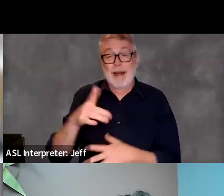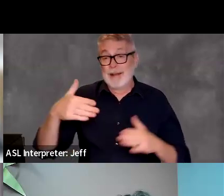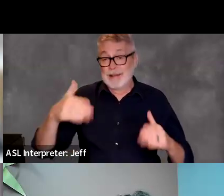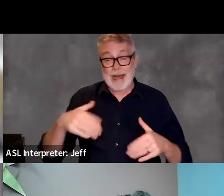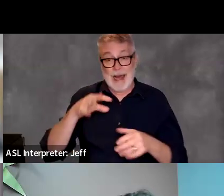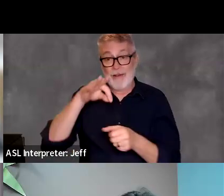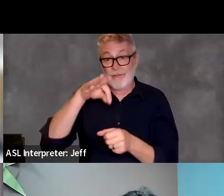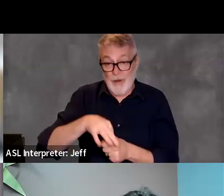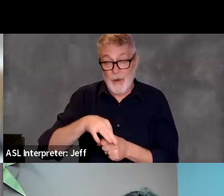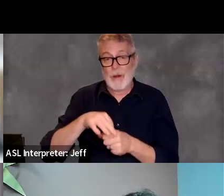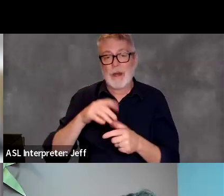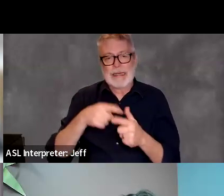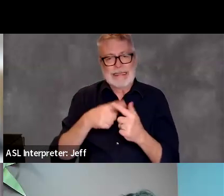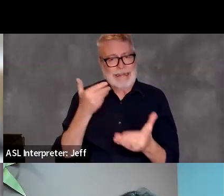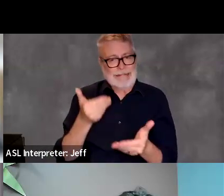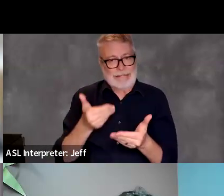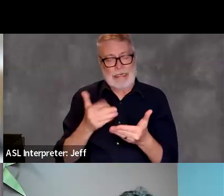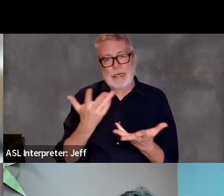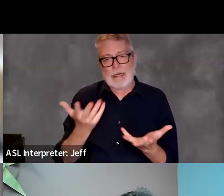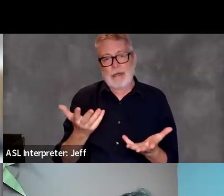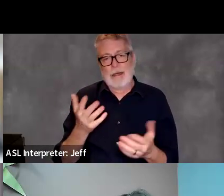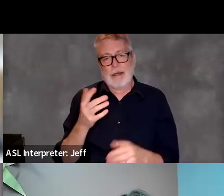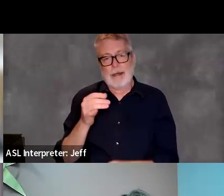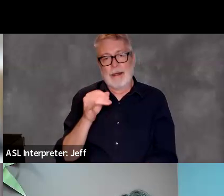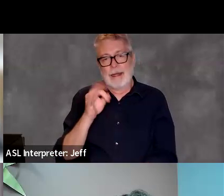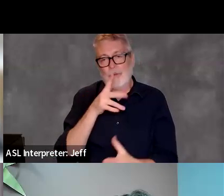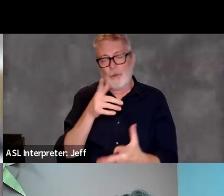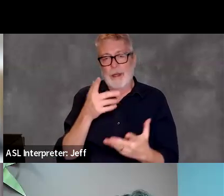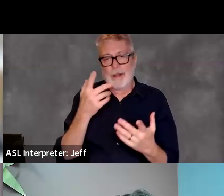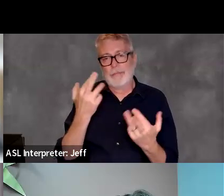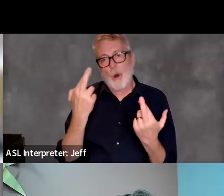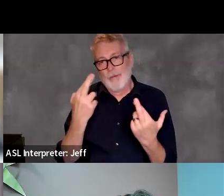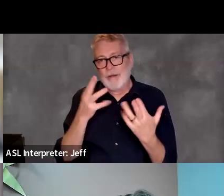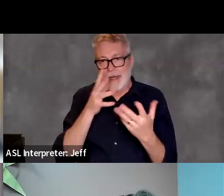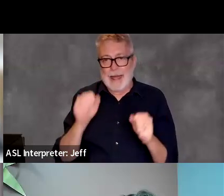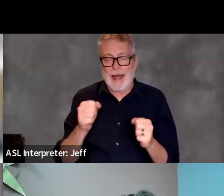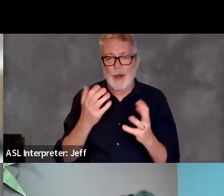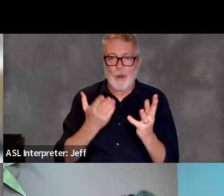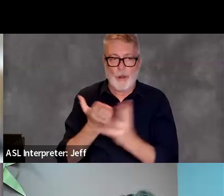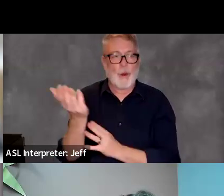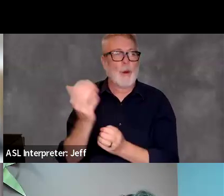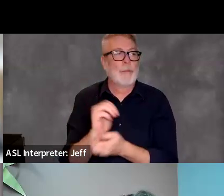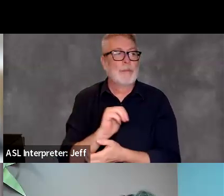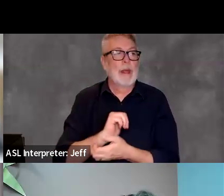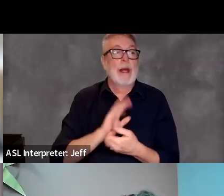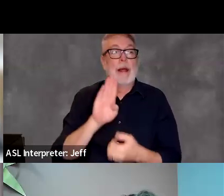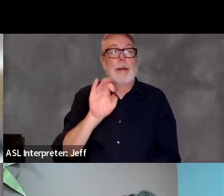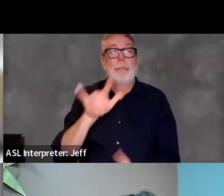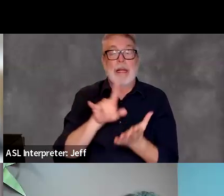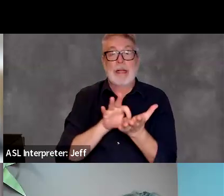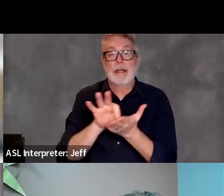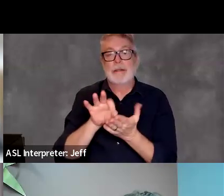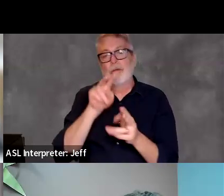it's starting to get to that crunch time if we're going to make it move. So again, we have our bill tracker that is